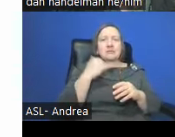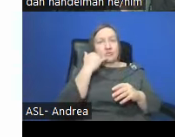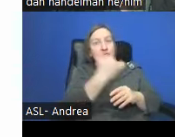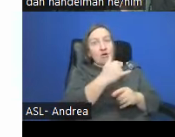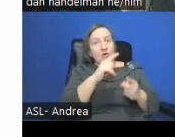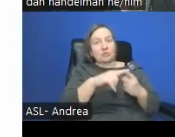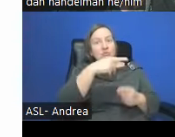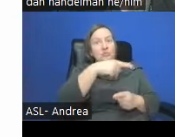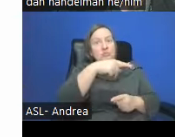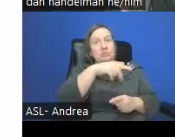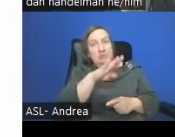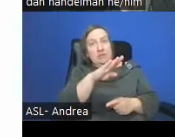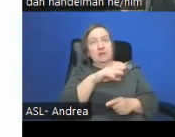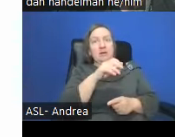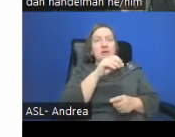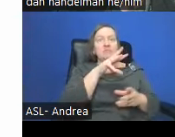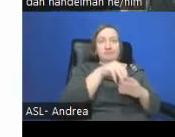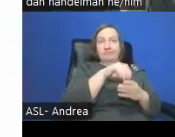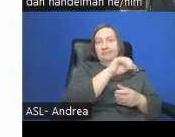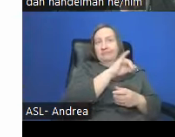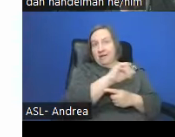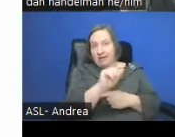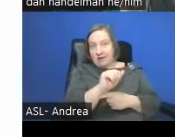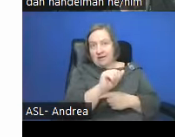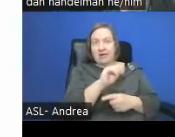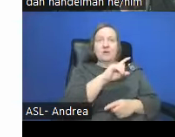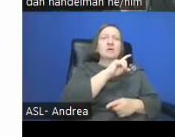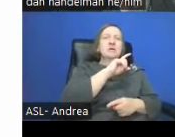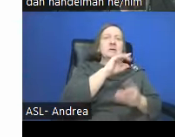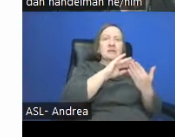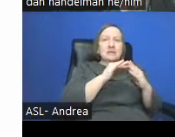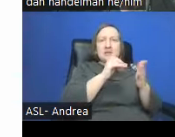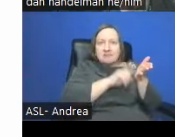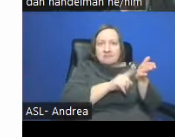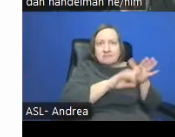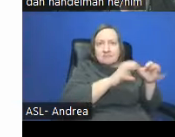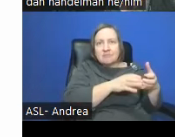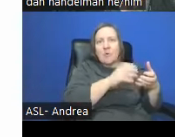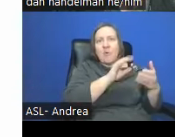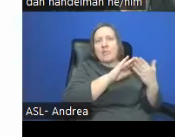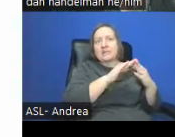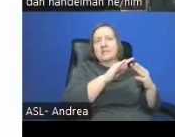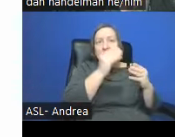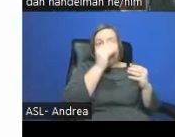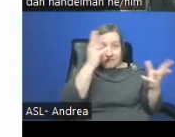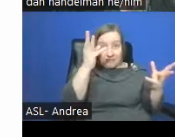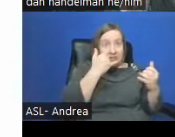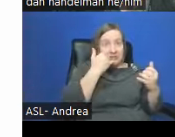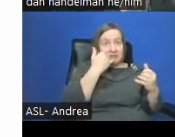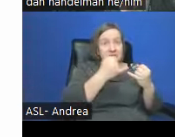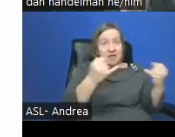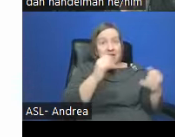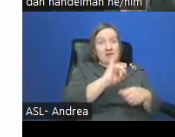affairs, or the appropriate city investigatory body, or to the city's information line, such as 3011, shall be directed to the board staff.